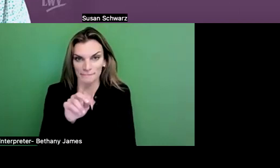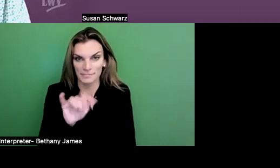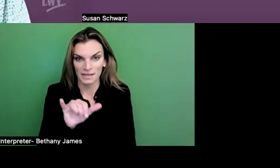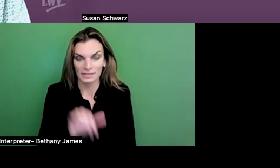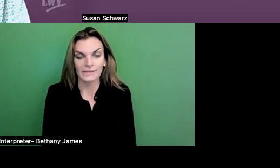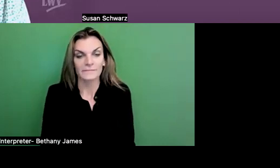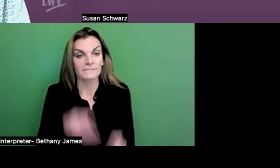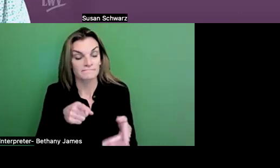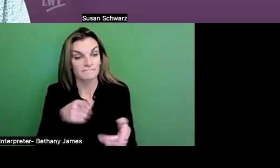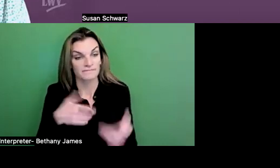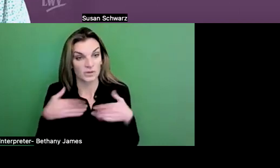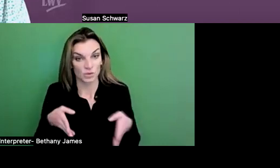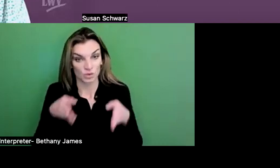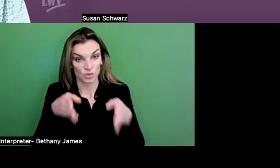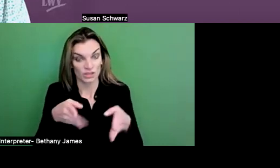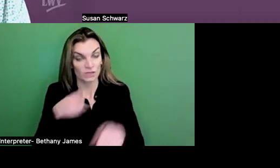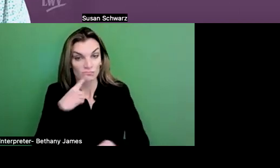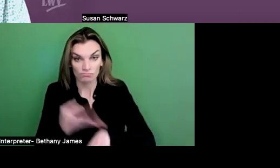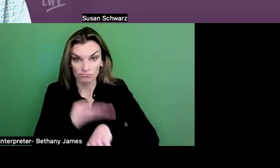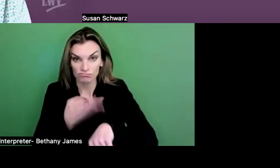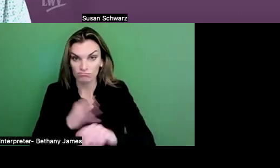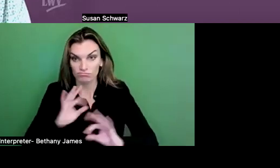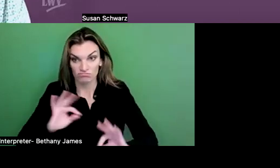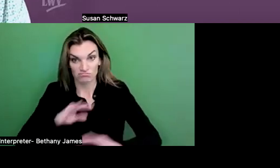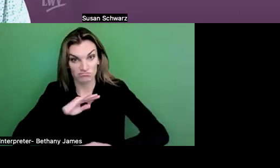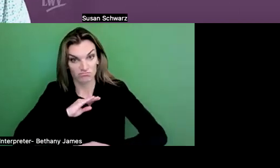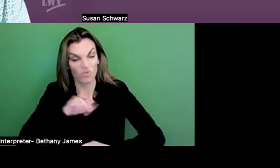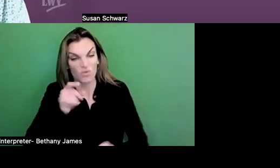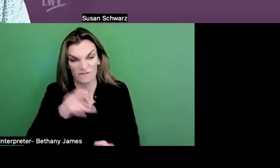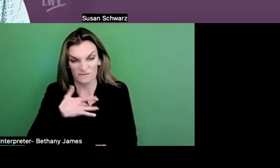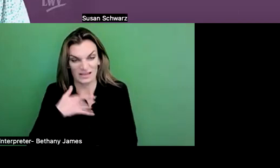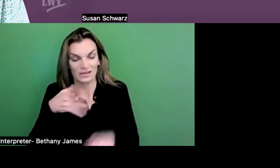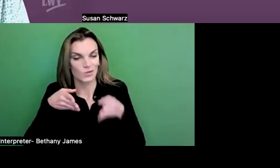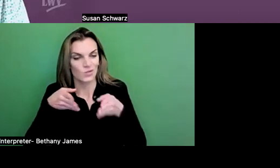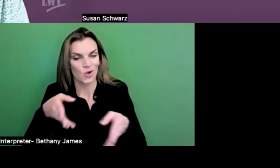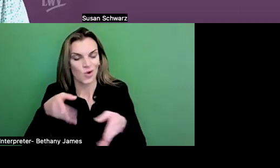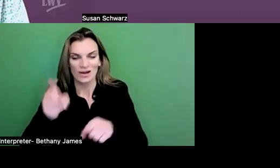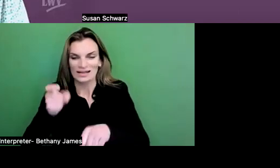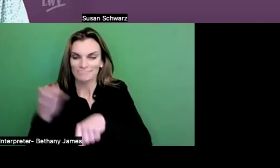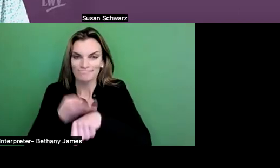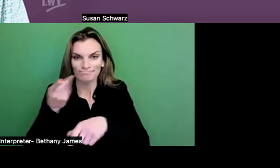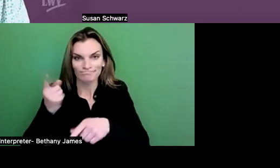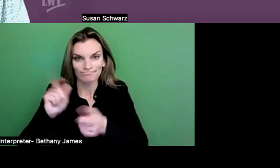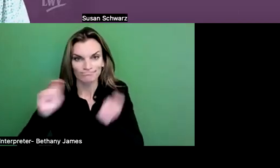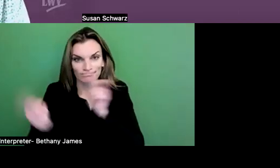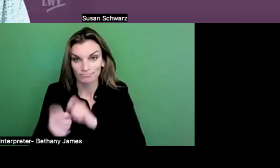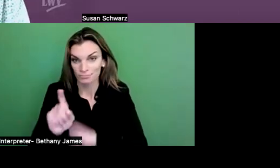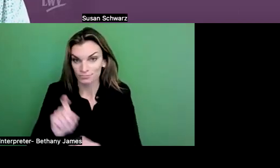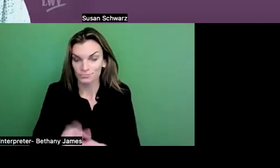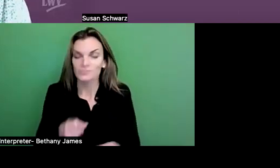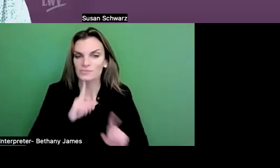are maintained, and are there road infrastructure problems that need to be addressed? Of course,